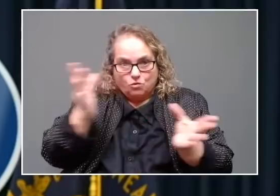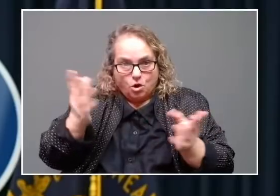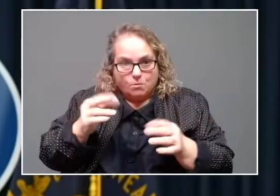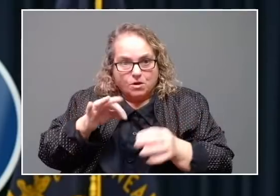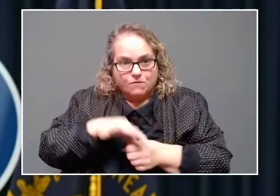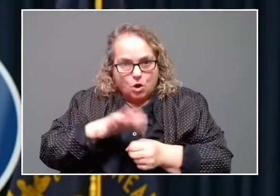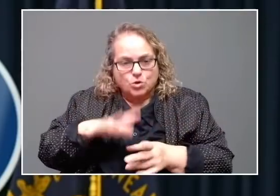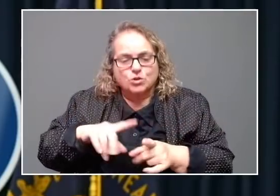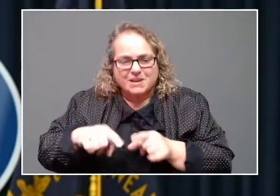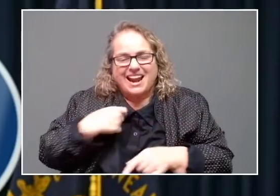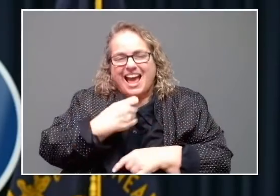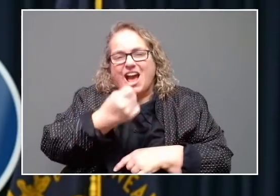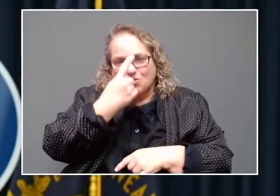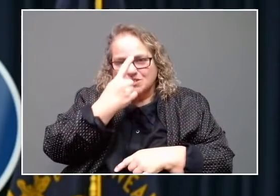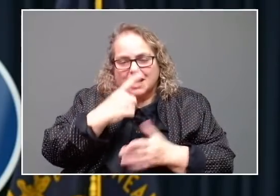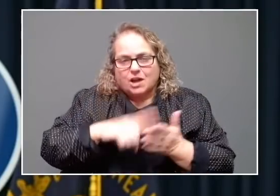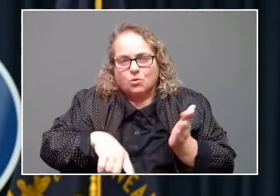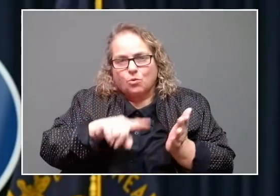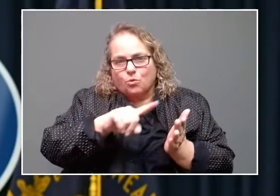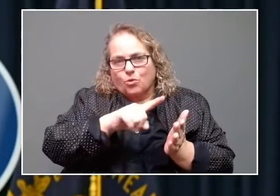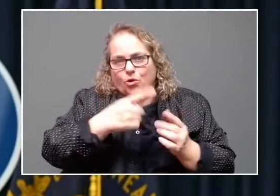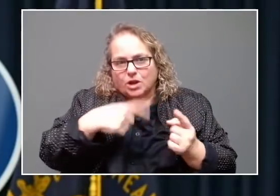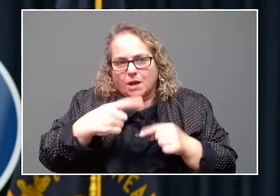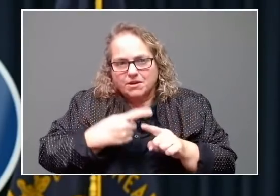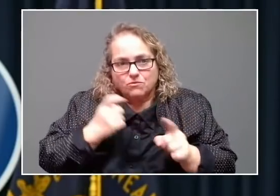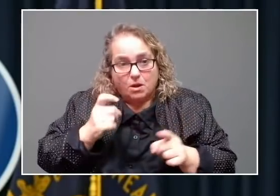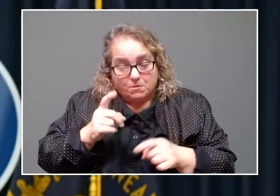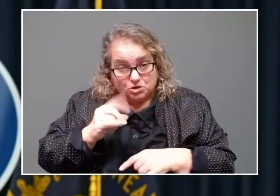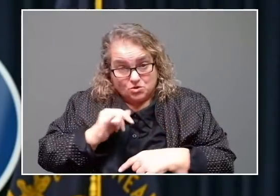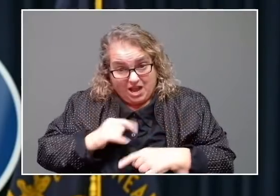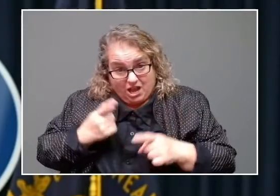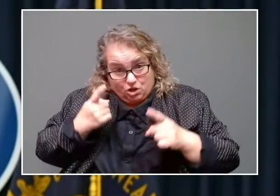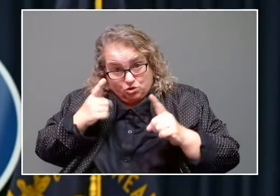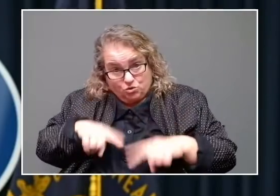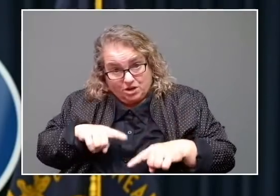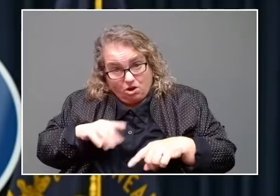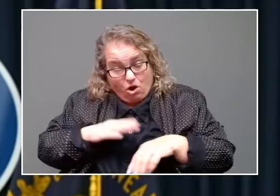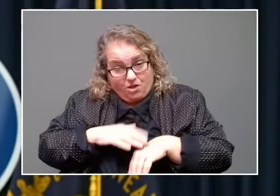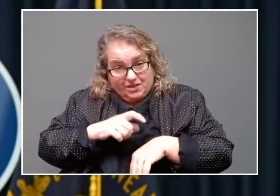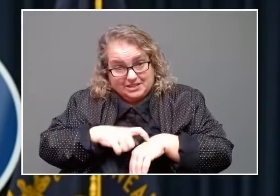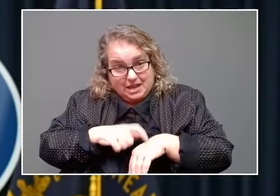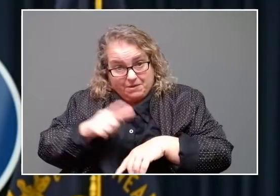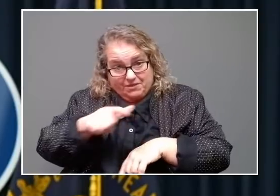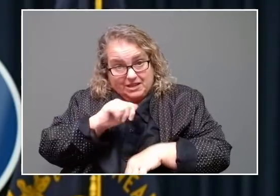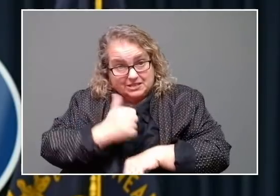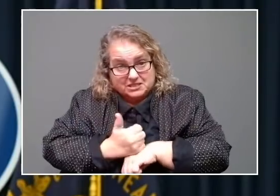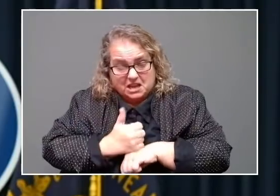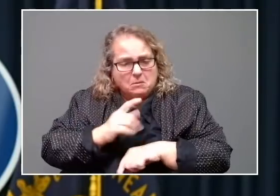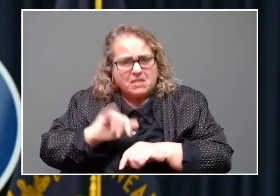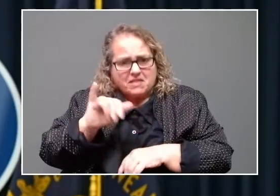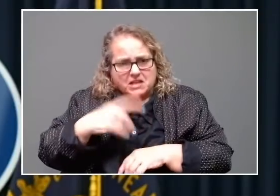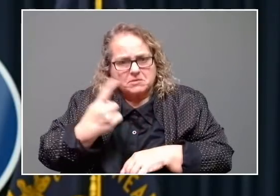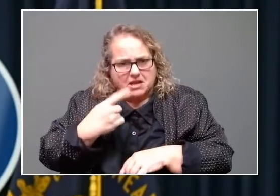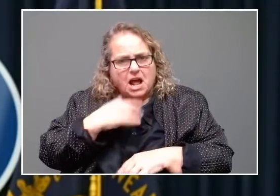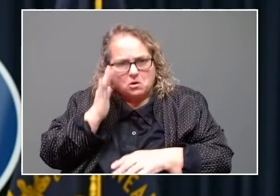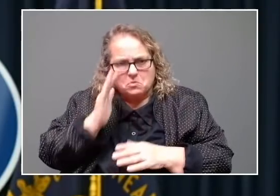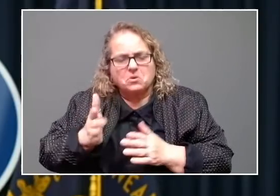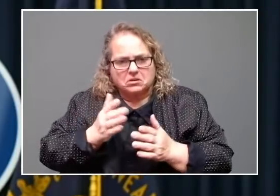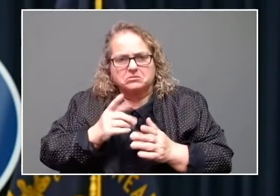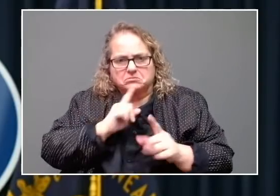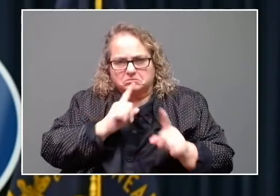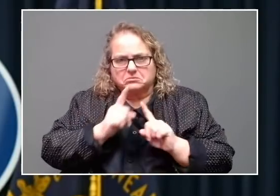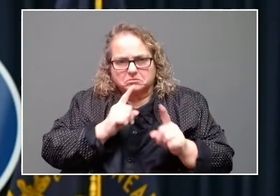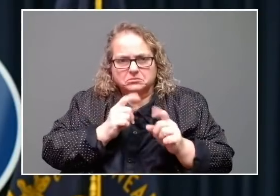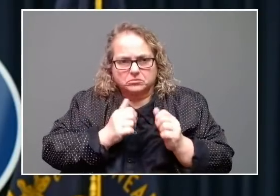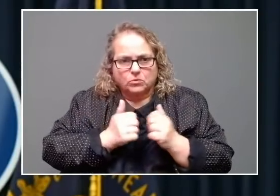from. I'm not sure I necessarily agree on the timing set out in it, but that's something I'd want to talk with, is it